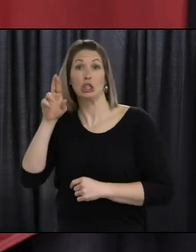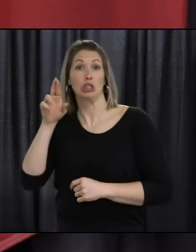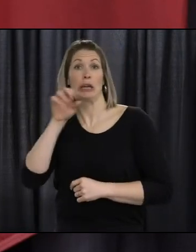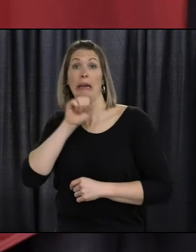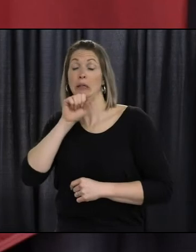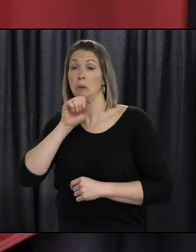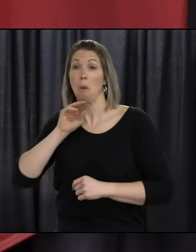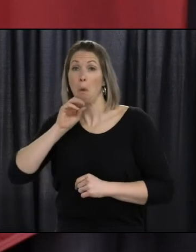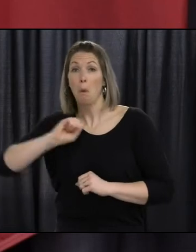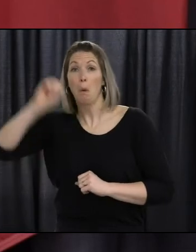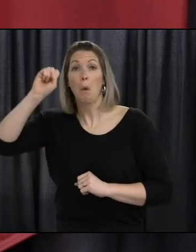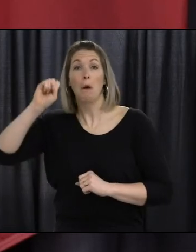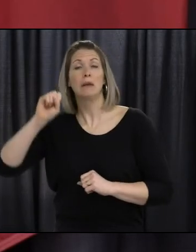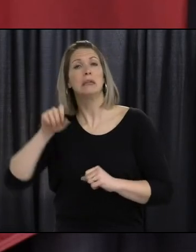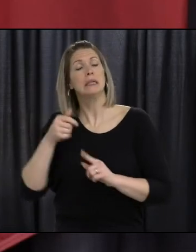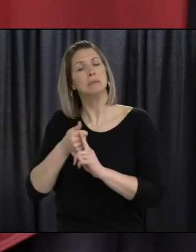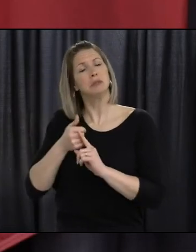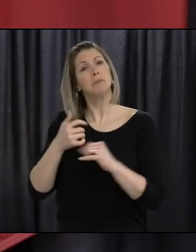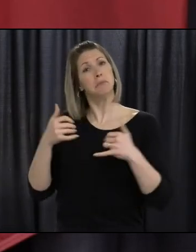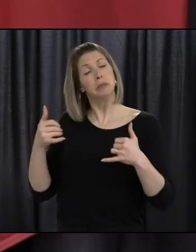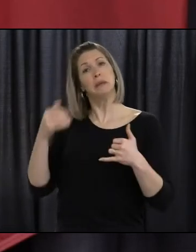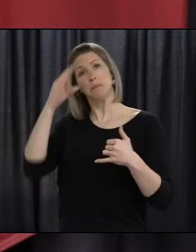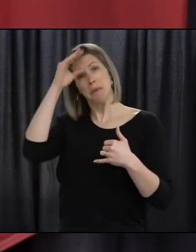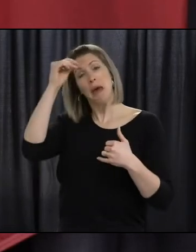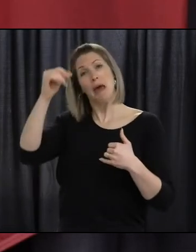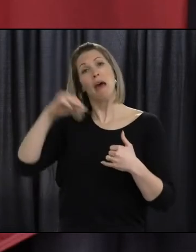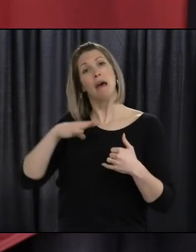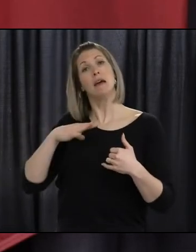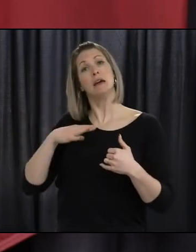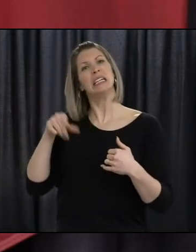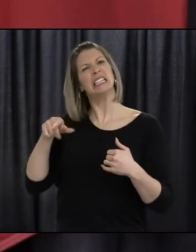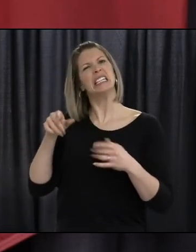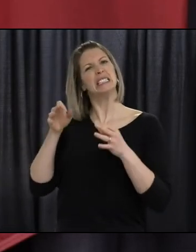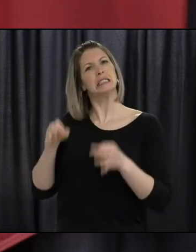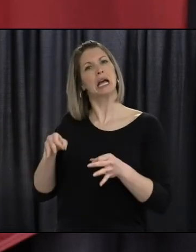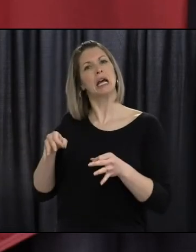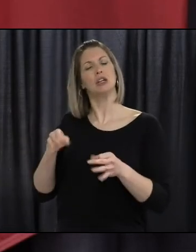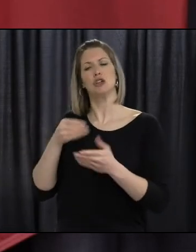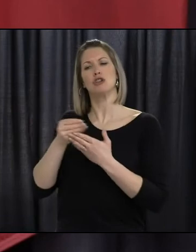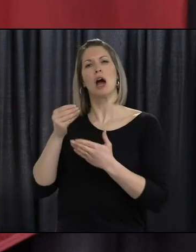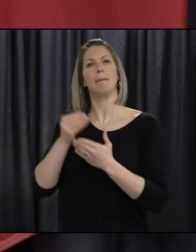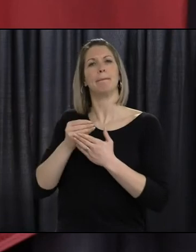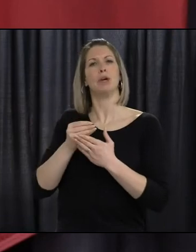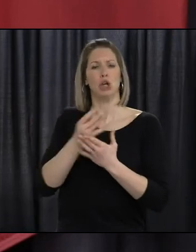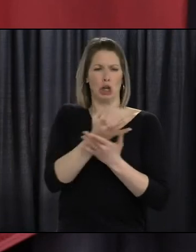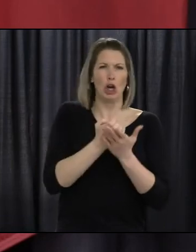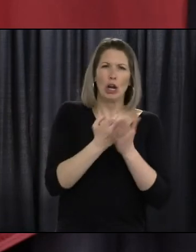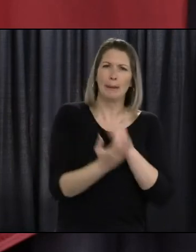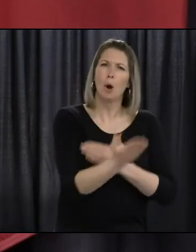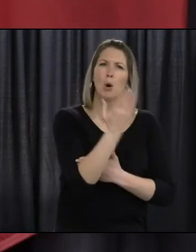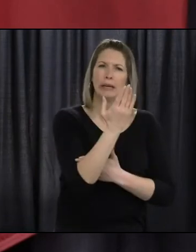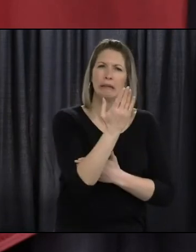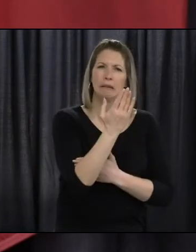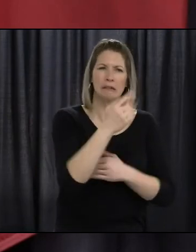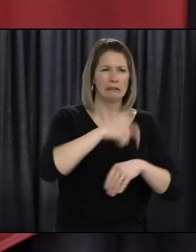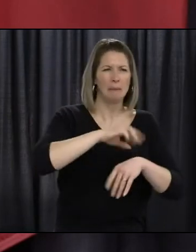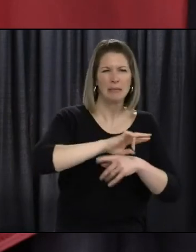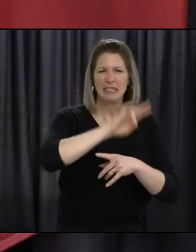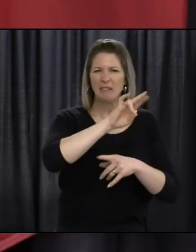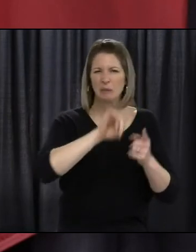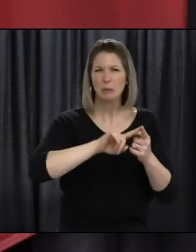but he was vulnerable, he was high risk. He made a decision to do his shopping at the seniors' hour. So in times like this, I'm kind